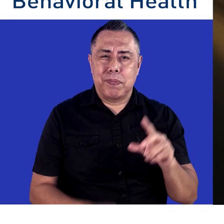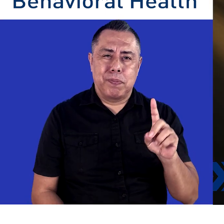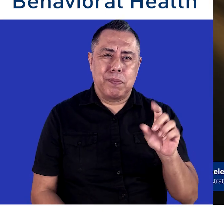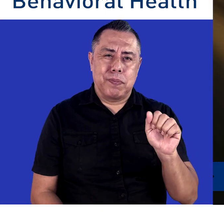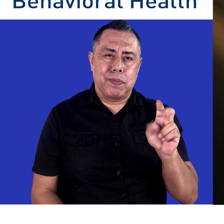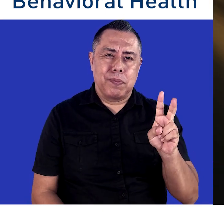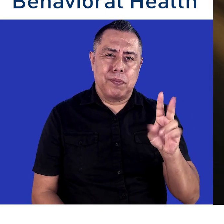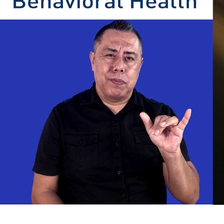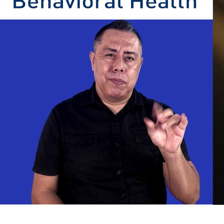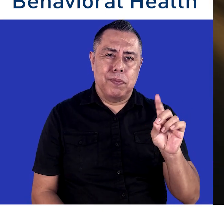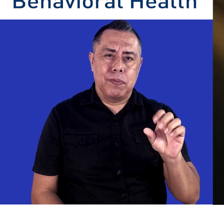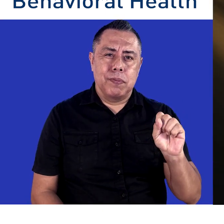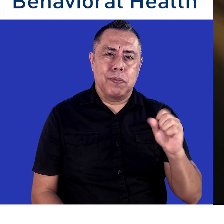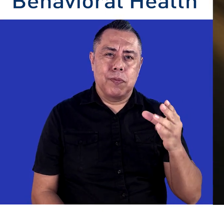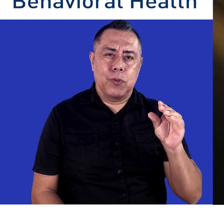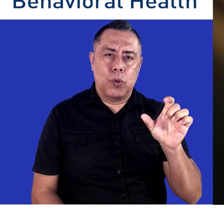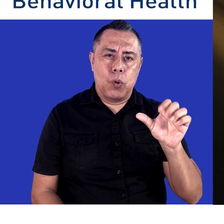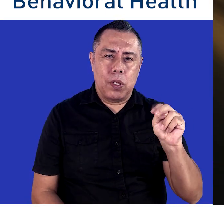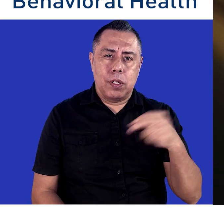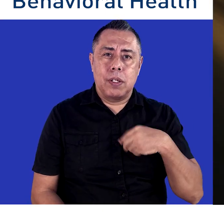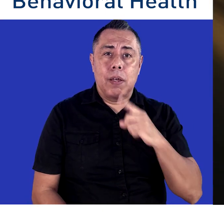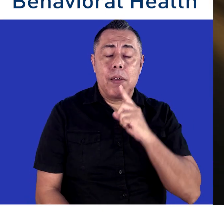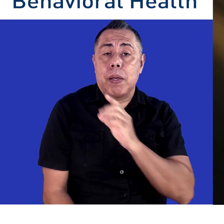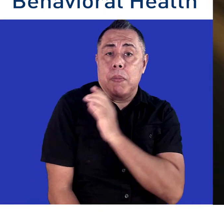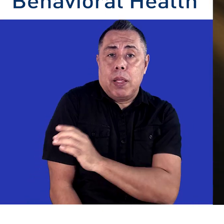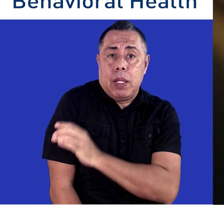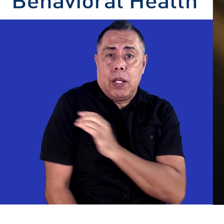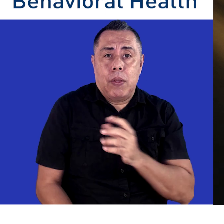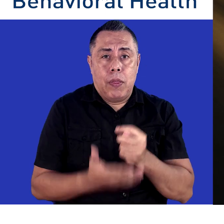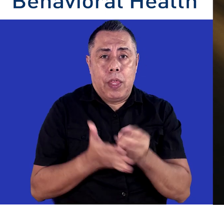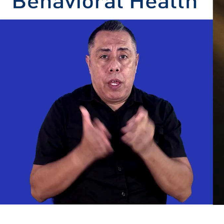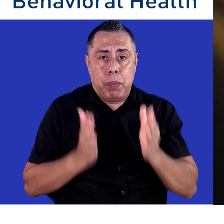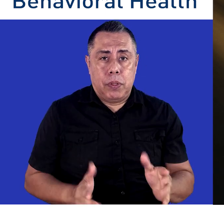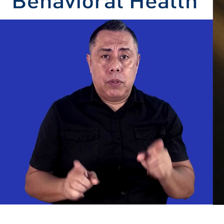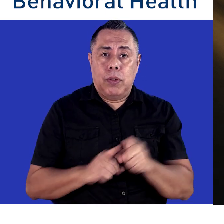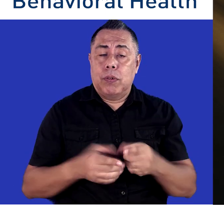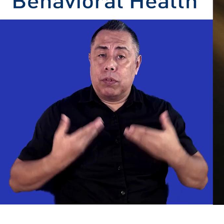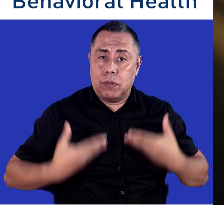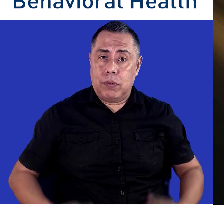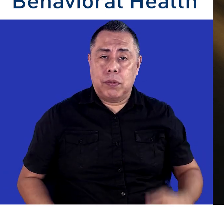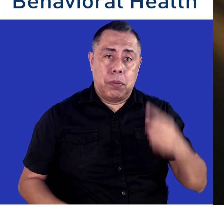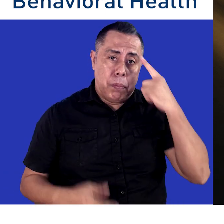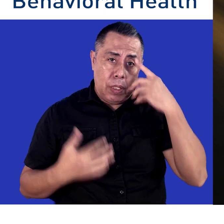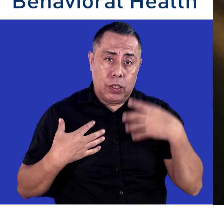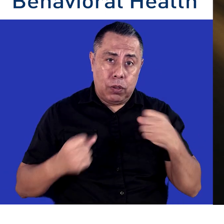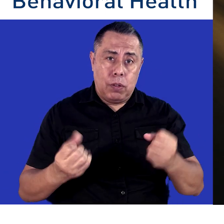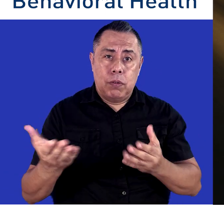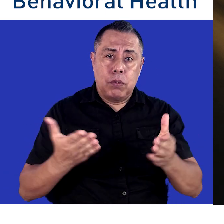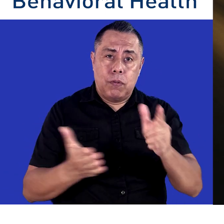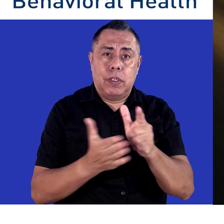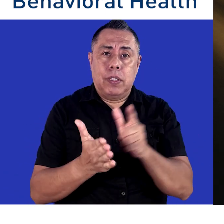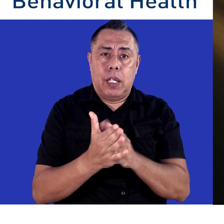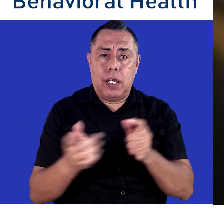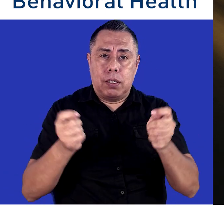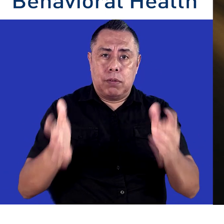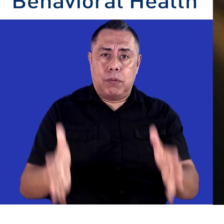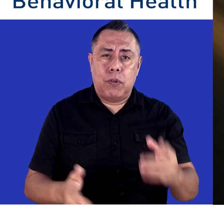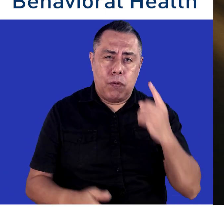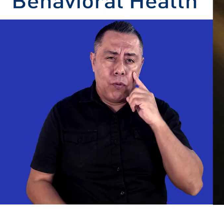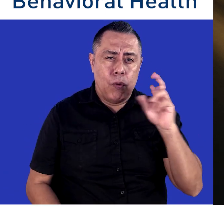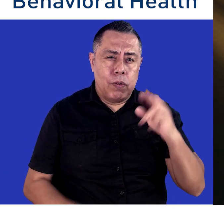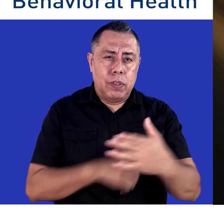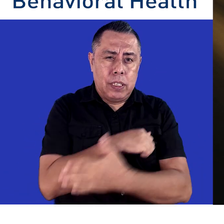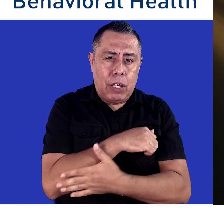Hi, my name is David Sholin, and I'm a clinical therapist and the Mental Health Services Act Administrator for Riverside County.